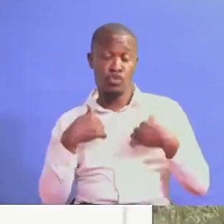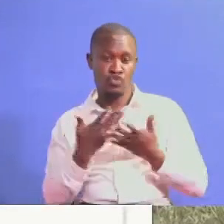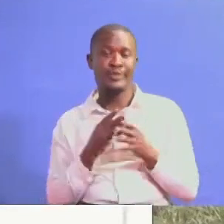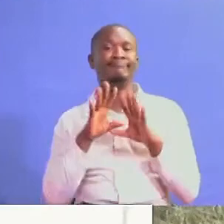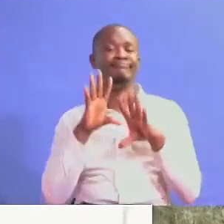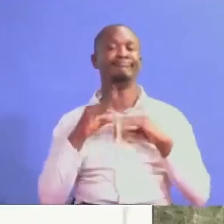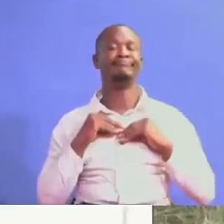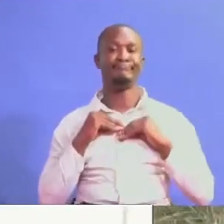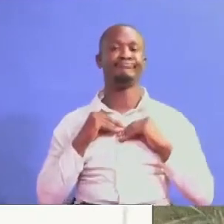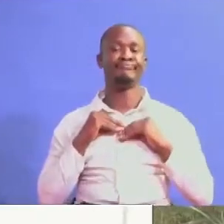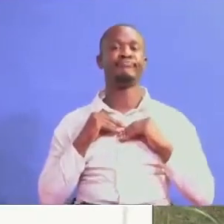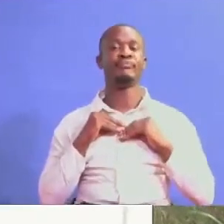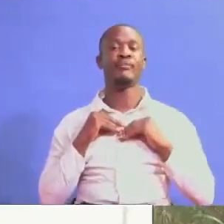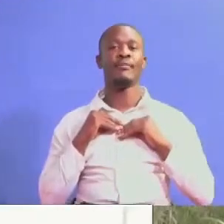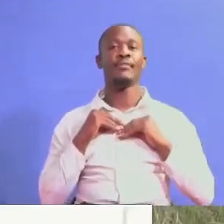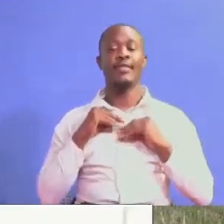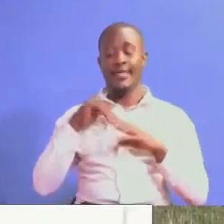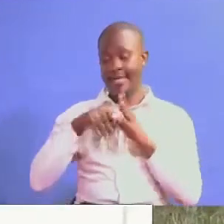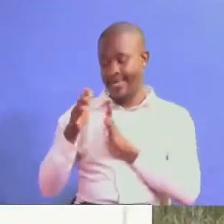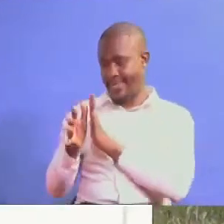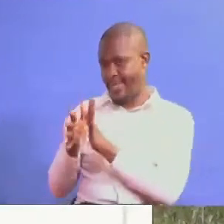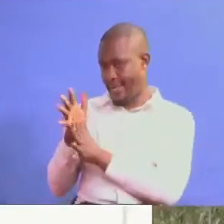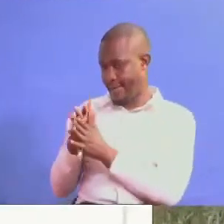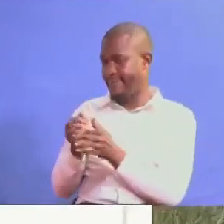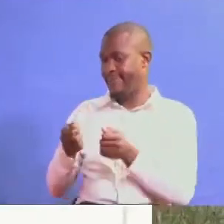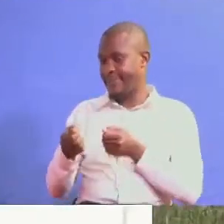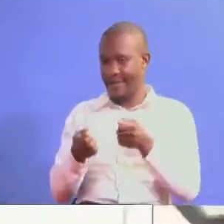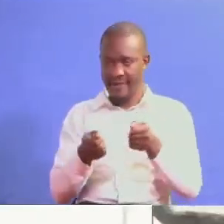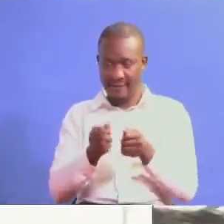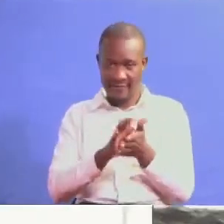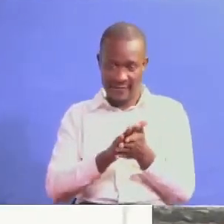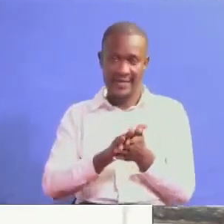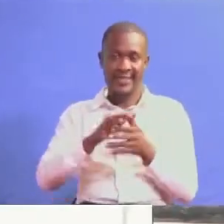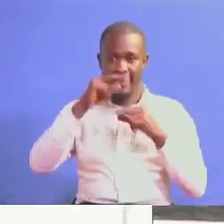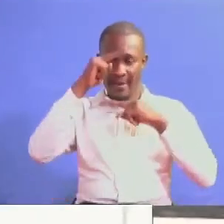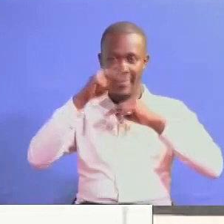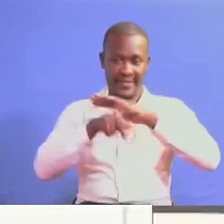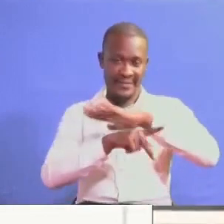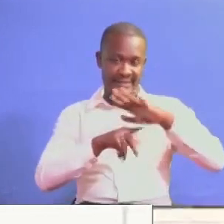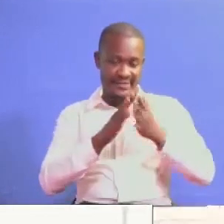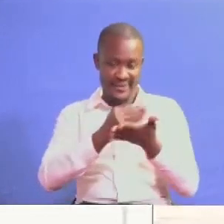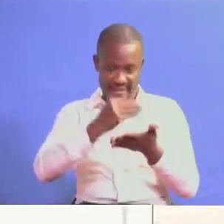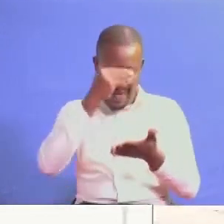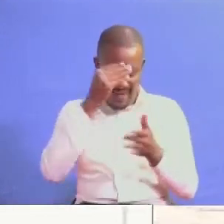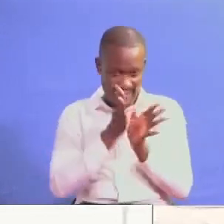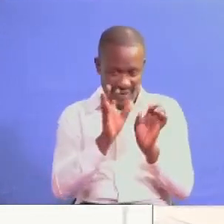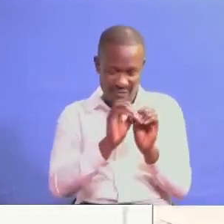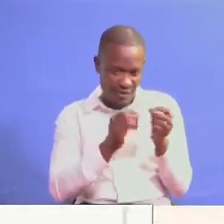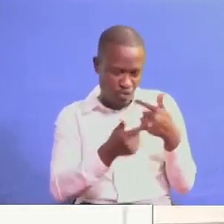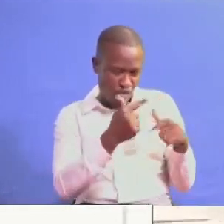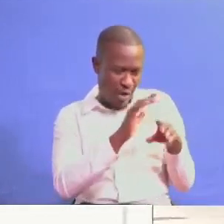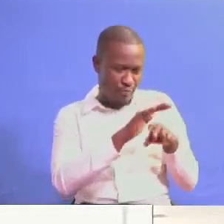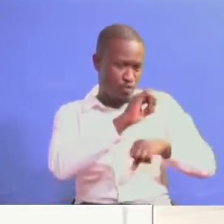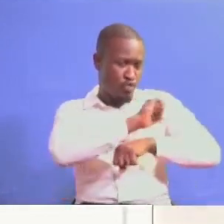accepted. In the neighboring drive-in primary and junior secondary school, learners were not allowed back in school to give room